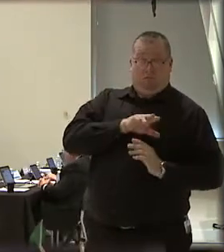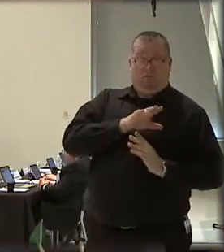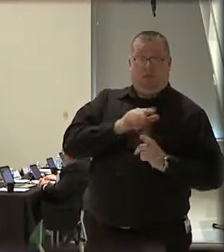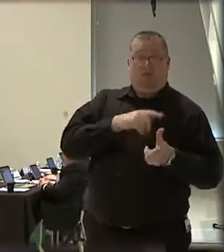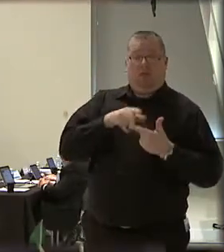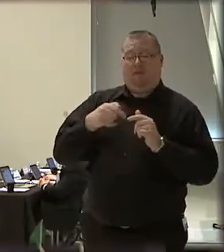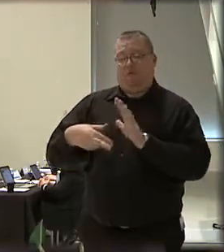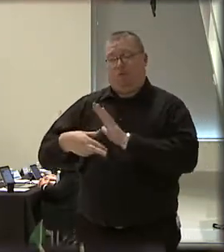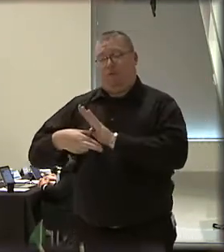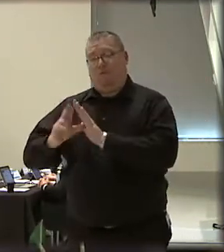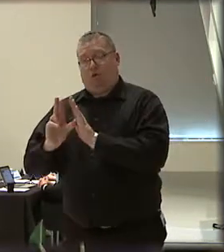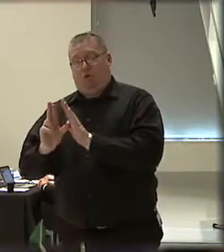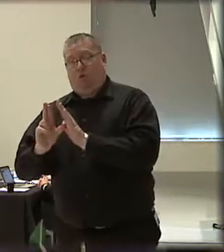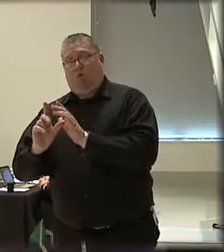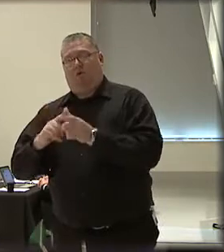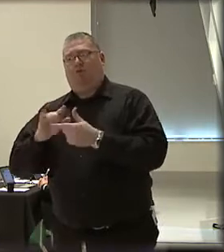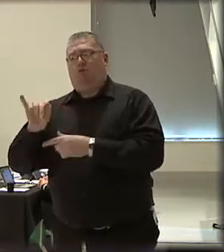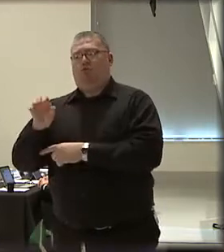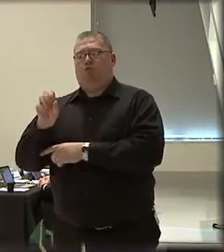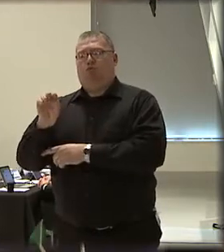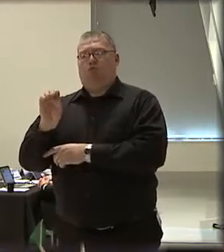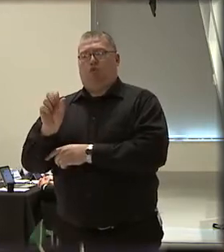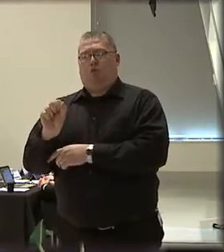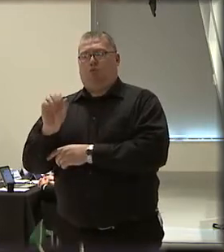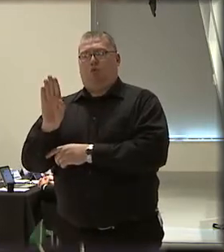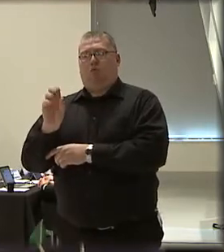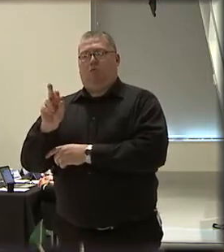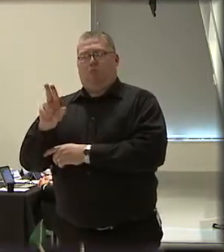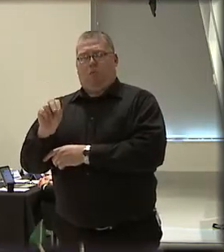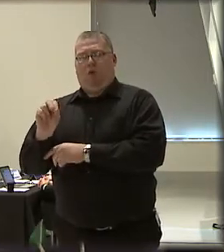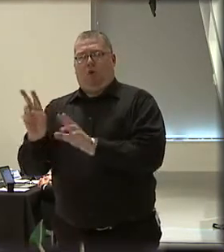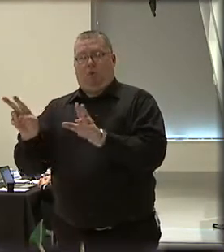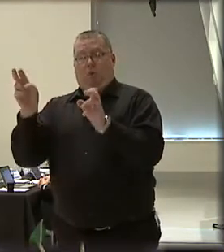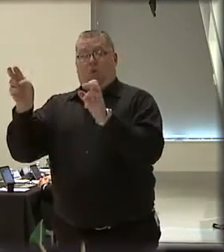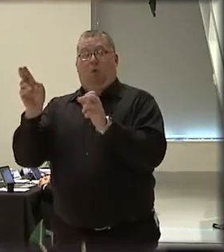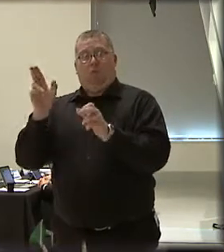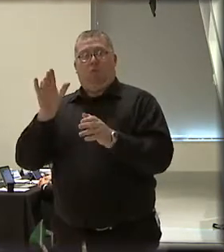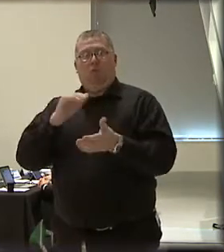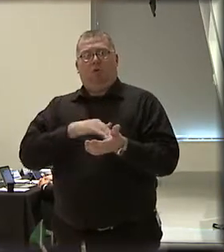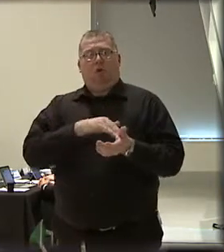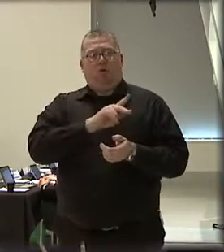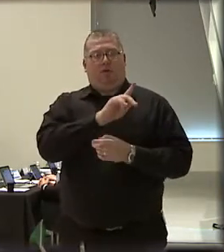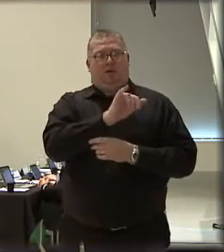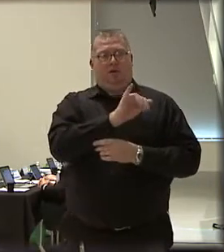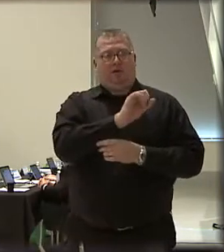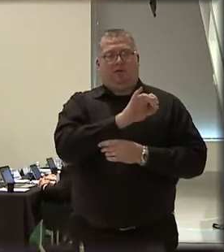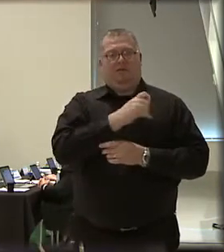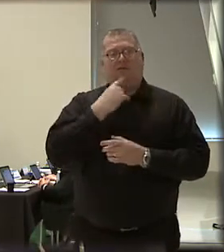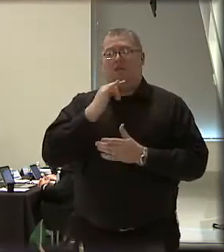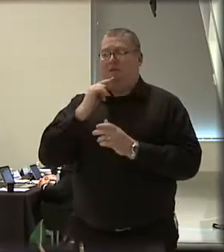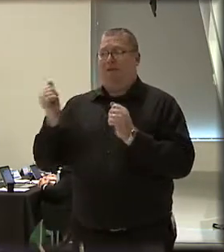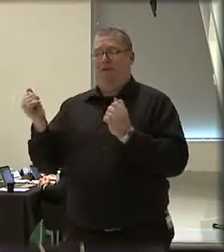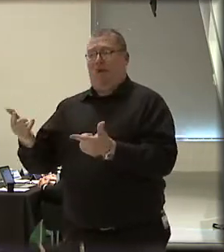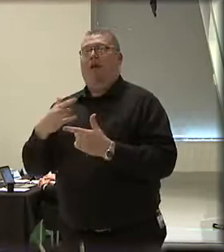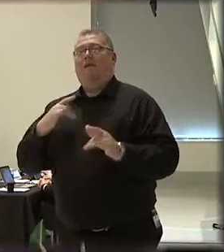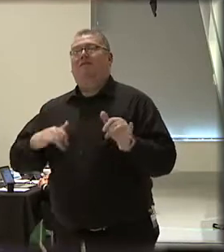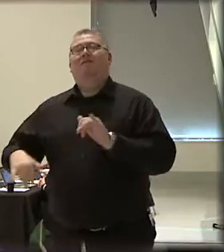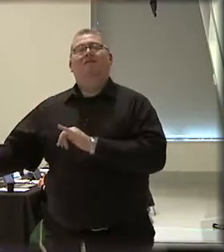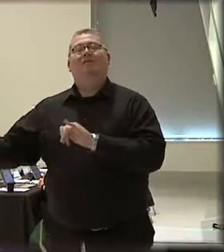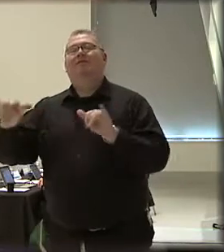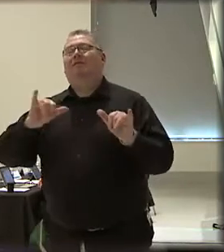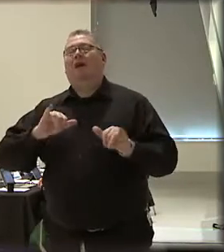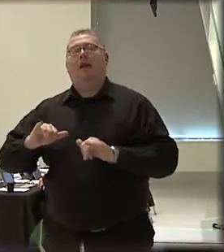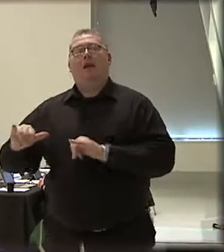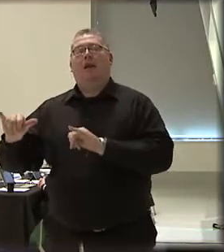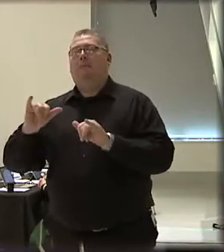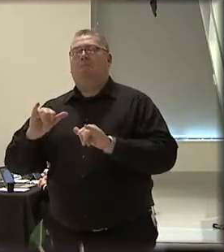reviewed. And Jones-Brown said, as quoted by Dr. Kesey, that not everyone has the same lived experience